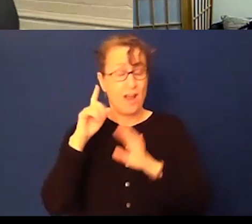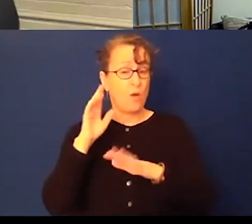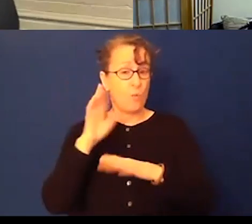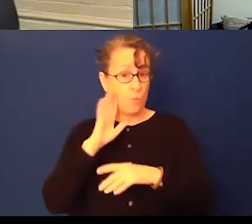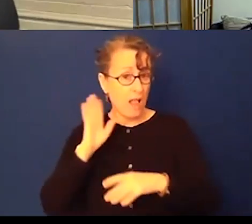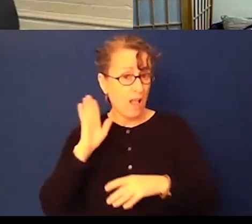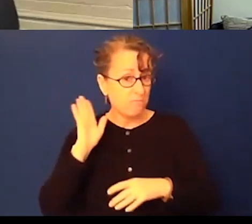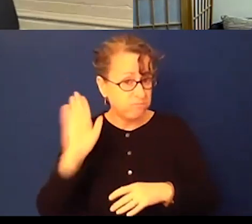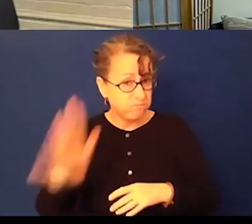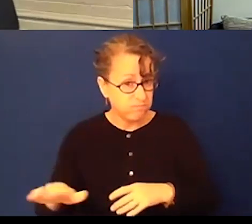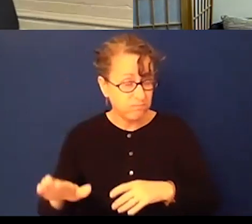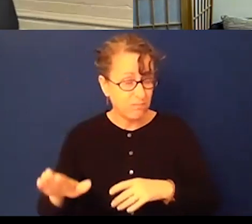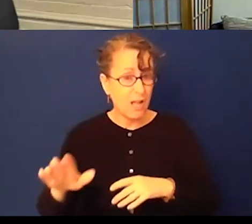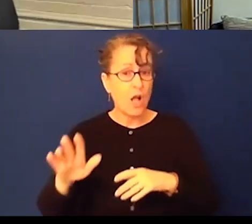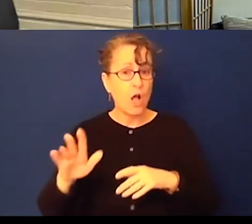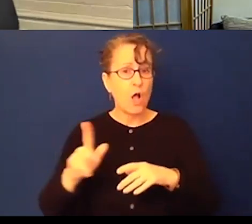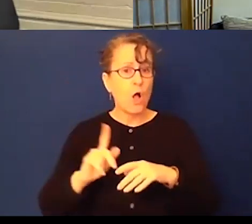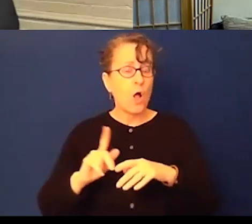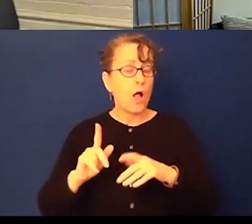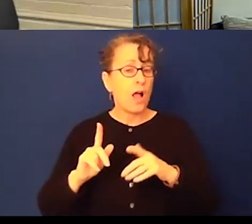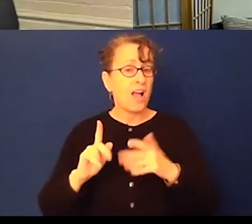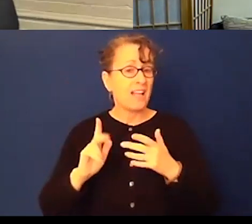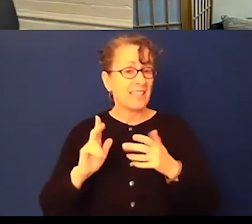The life expectancy wouldn't change.